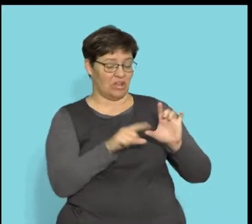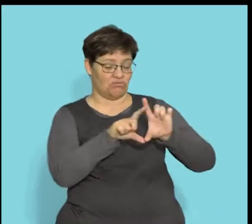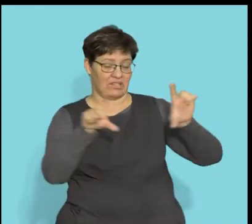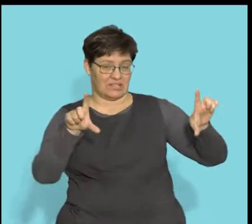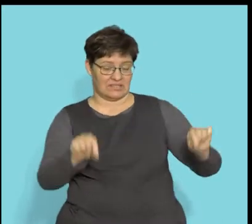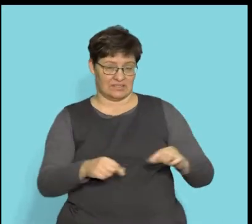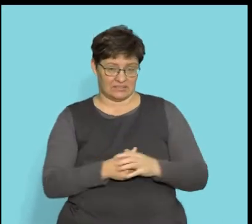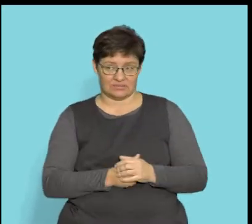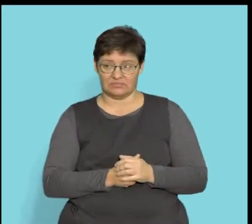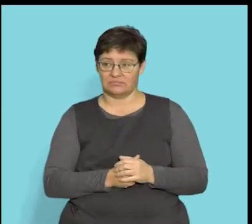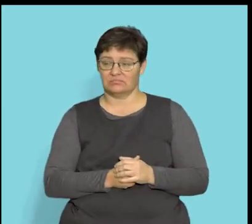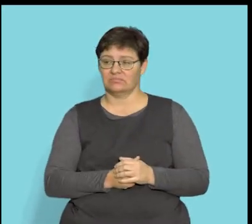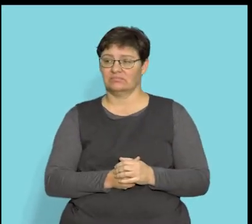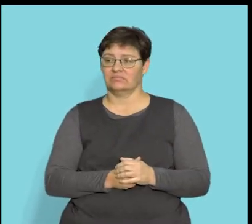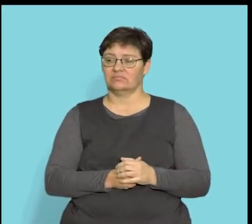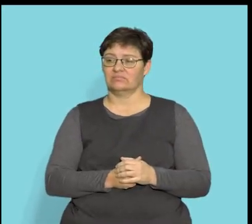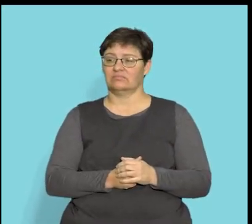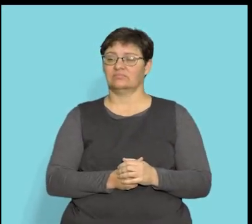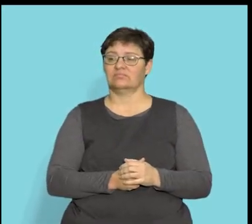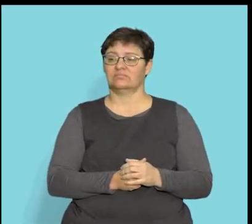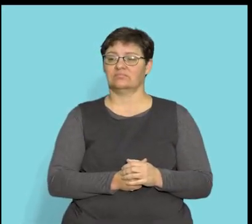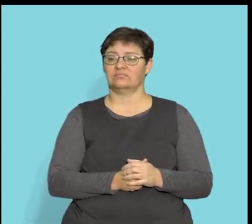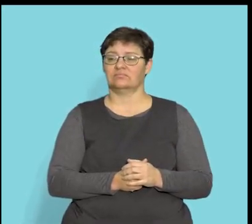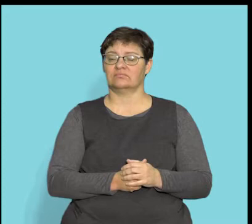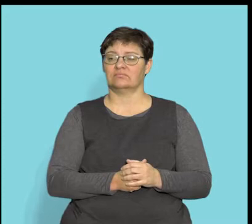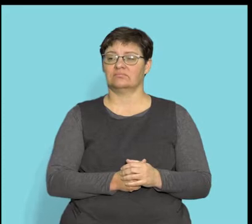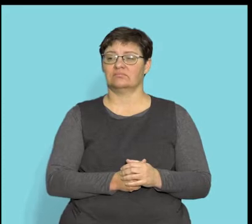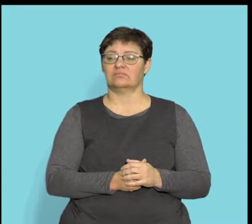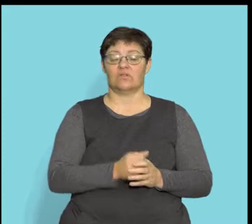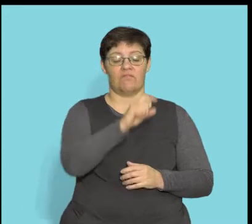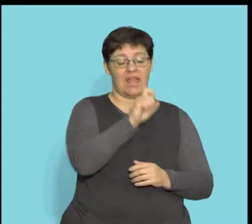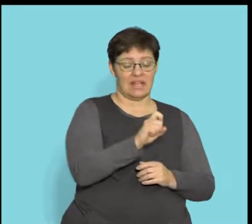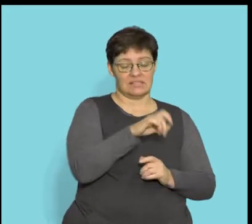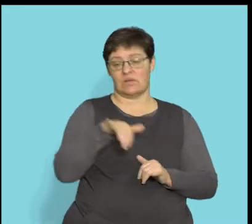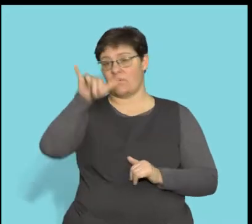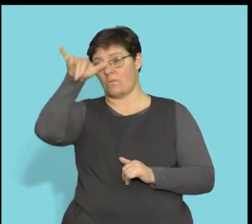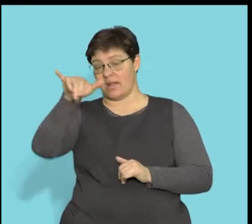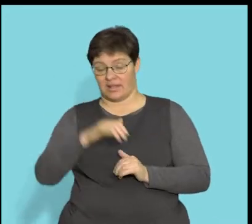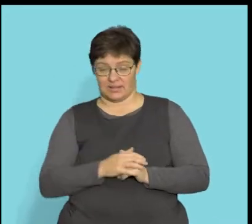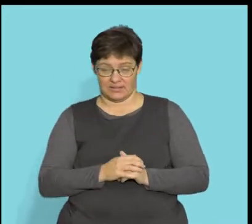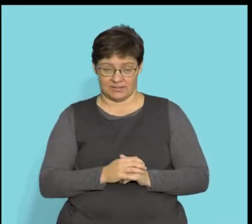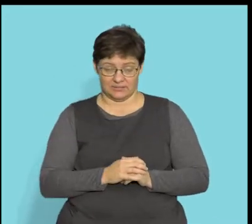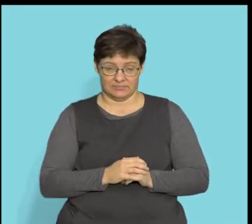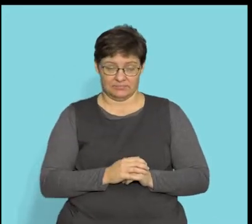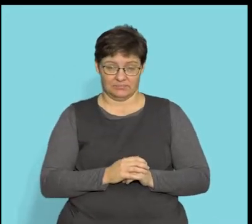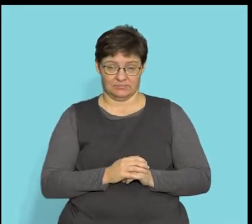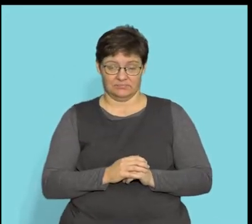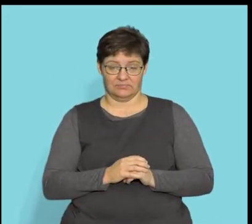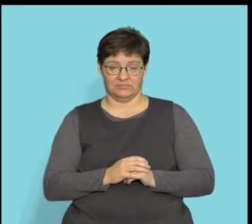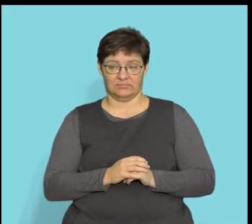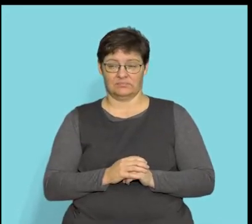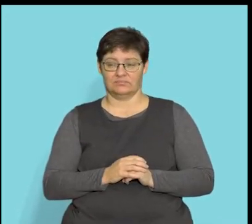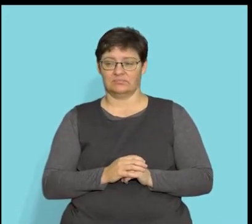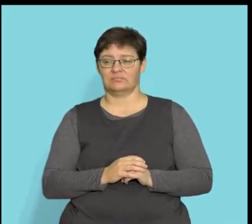particular rectangle. So just a reminder, I was using the rectangle that had a length of x and a breadth of